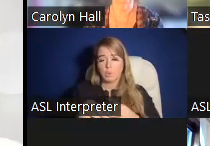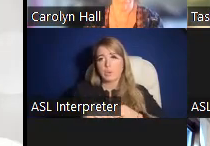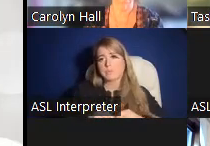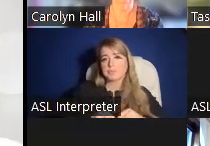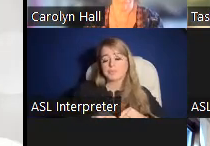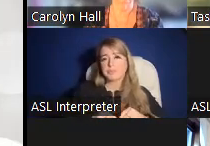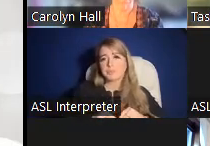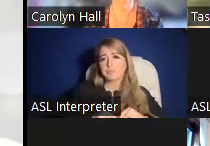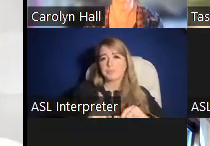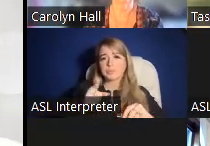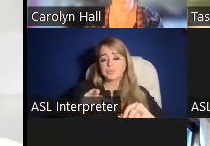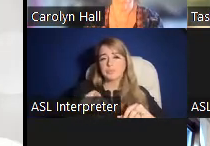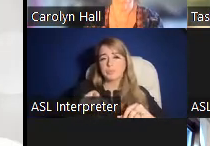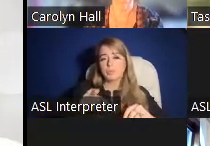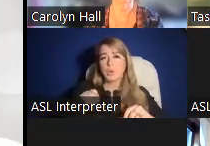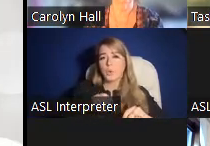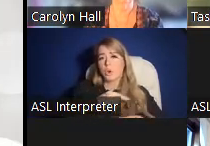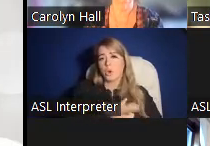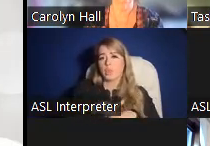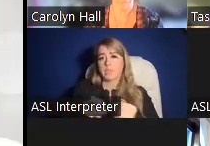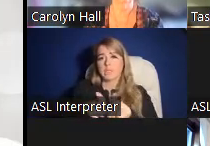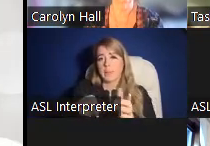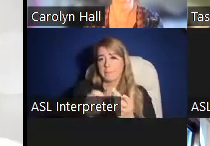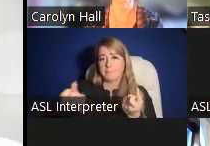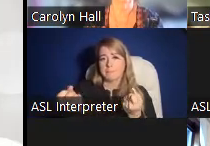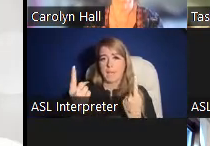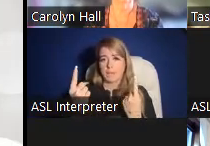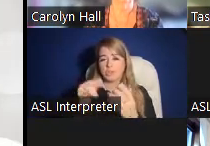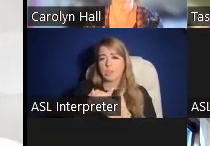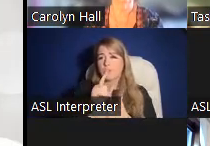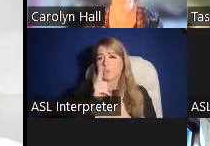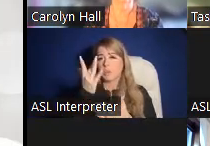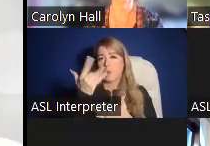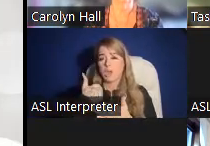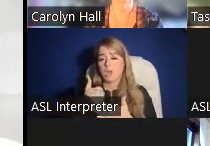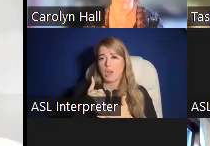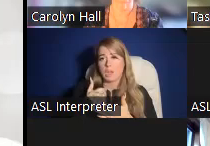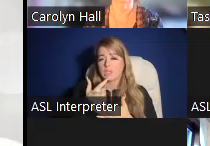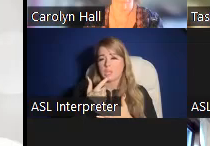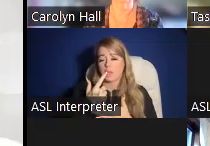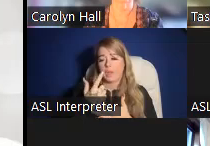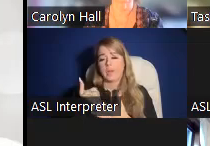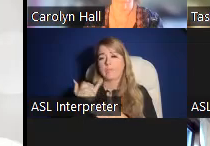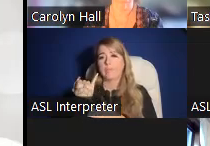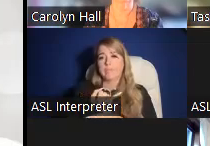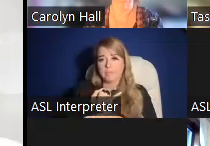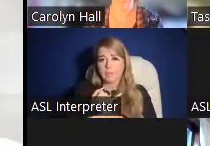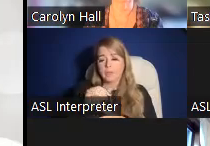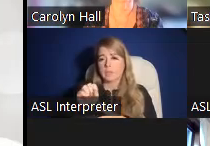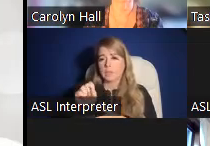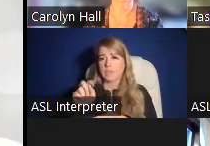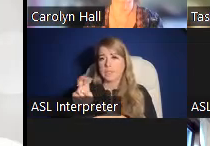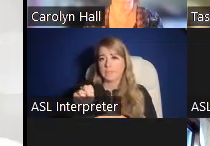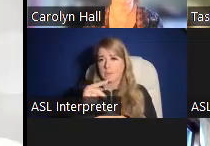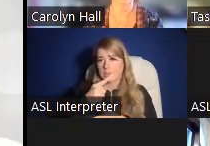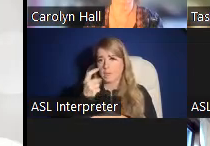We are on the same page, and it's really why I so rudely interrupted Stephen, because I wanted to